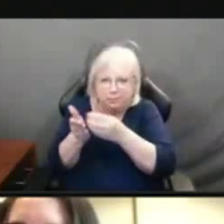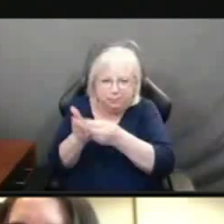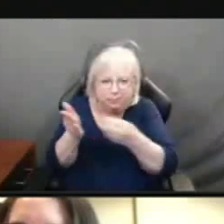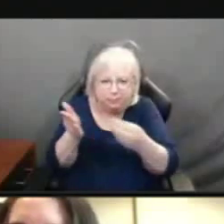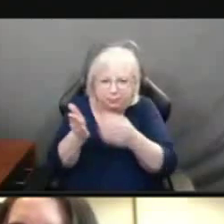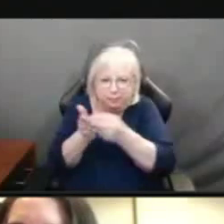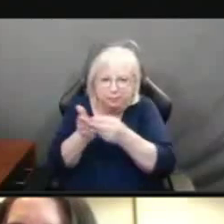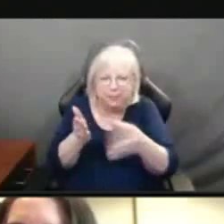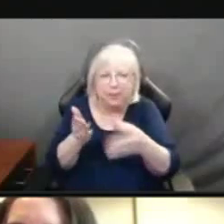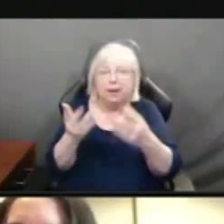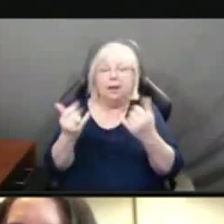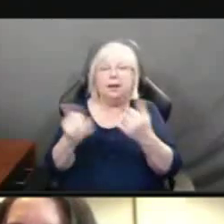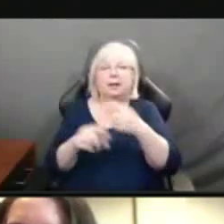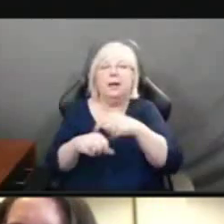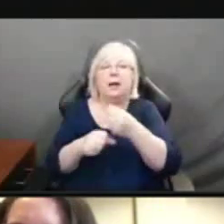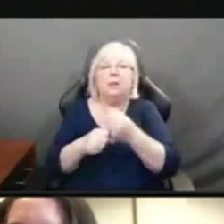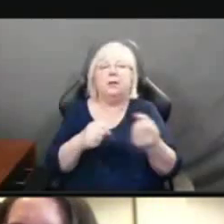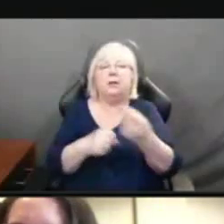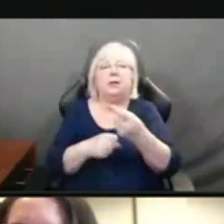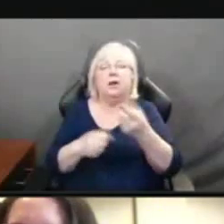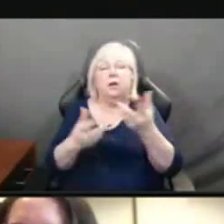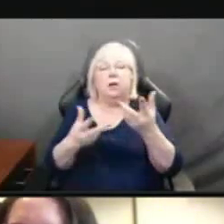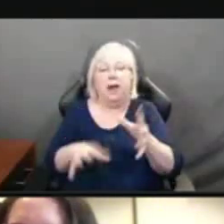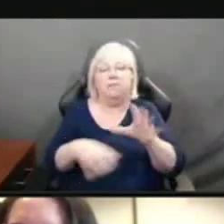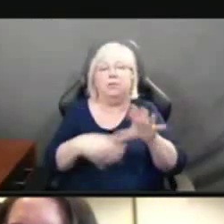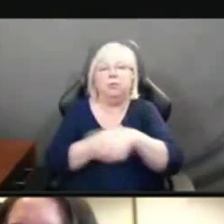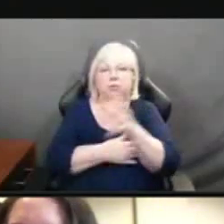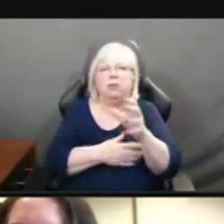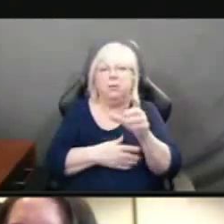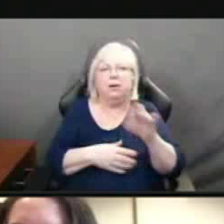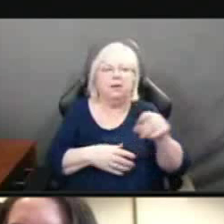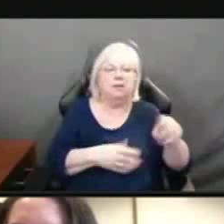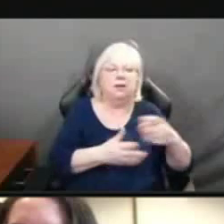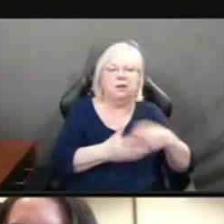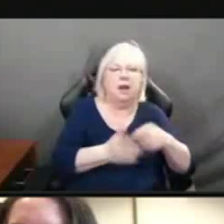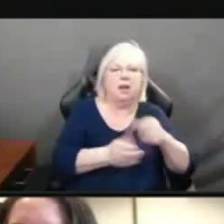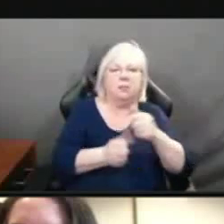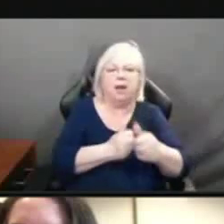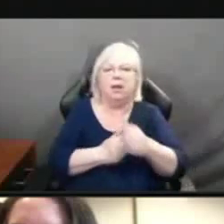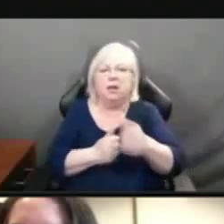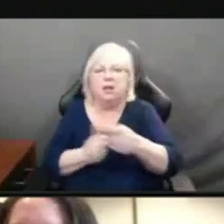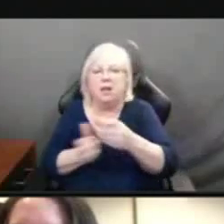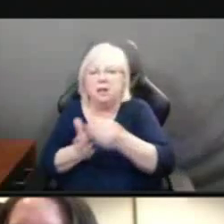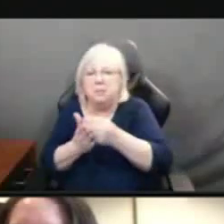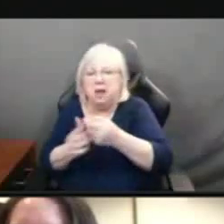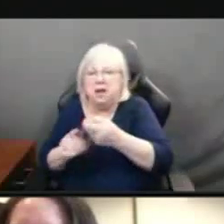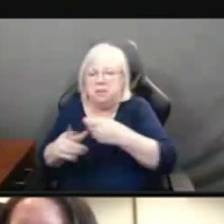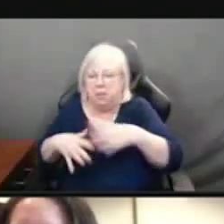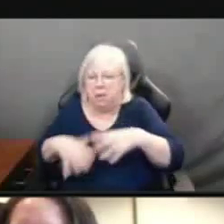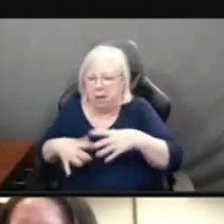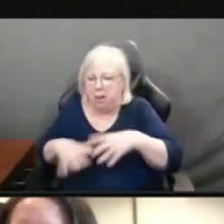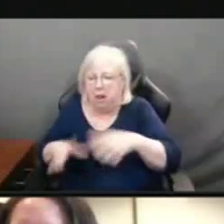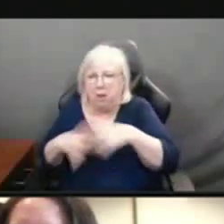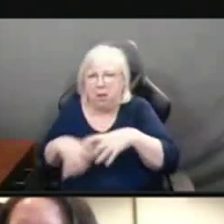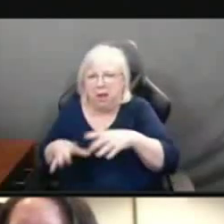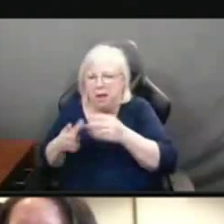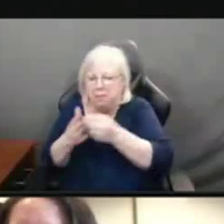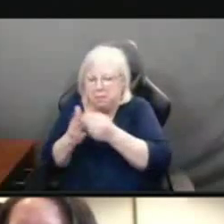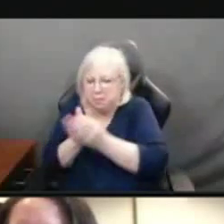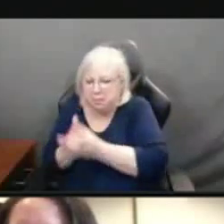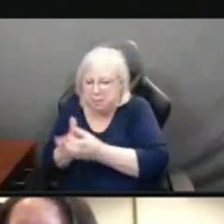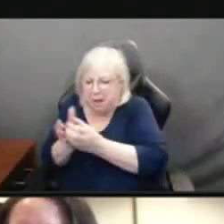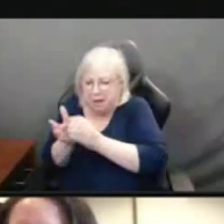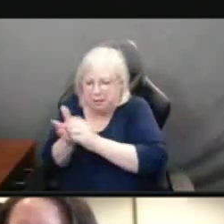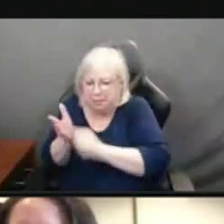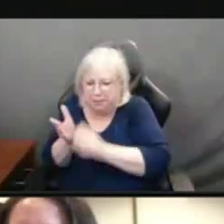year, after Christmas, if this tax passes, they're taking money out of their clothing allowances to take